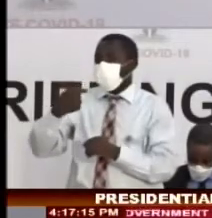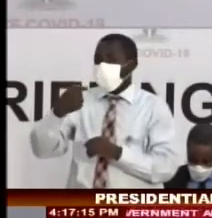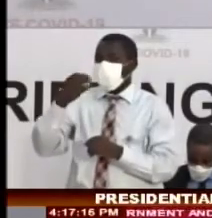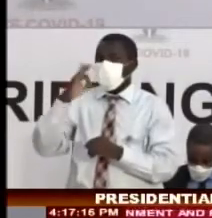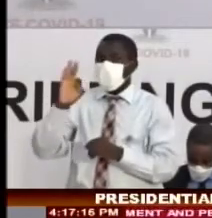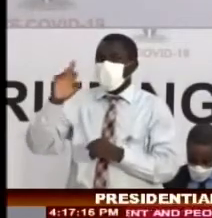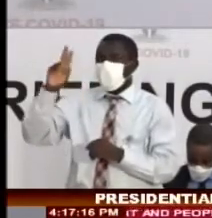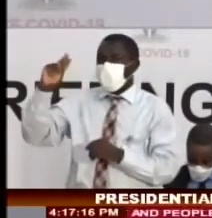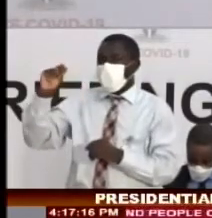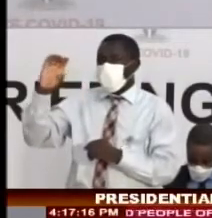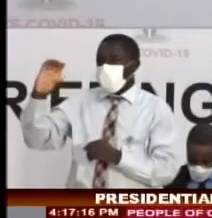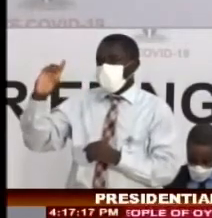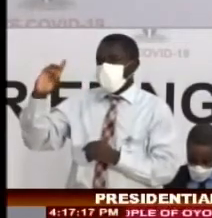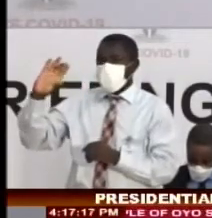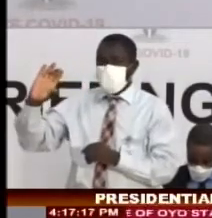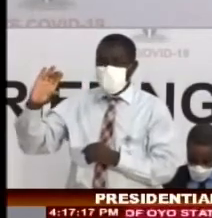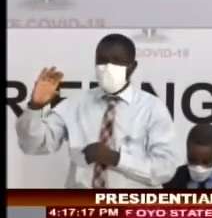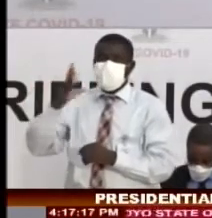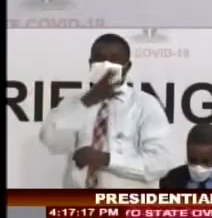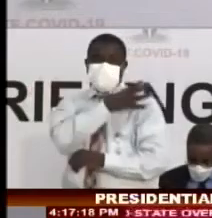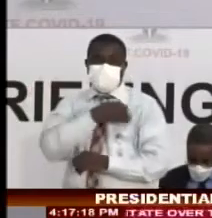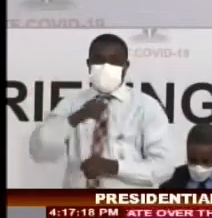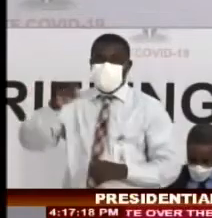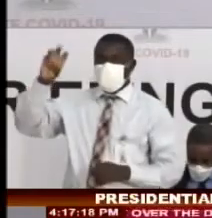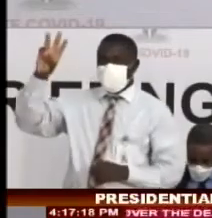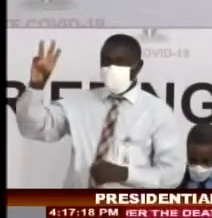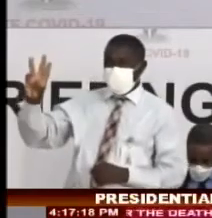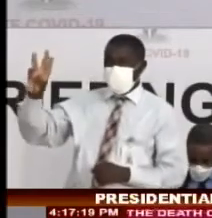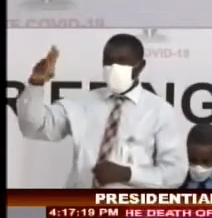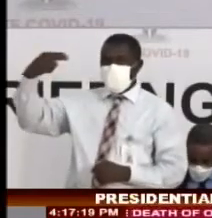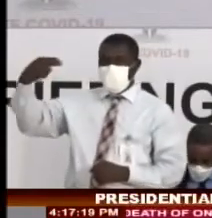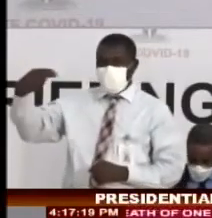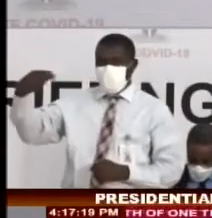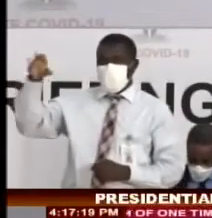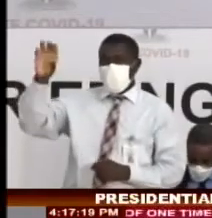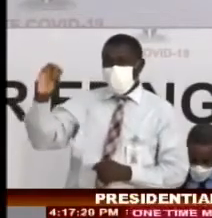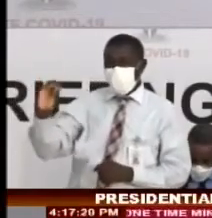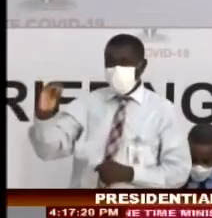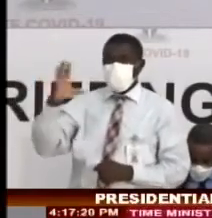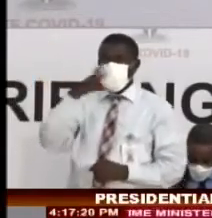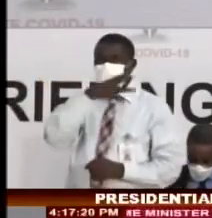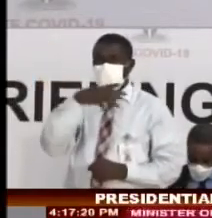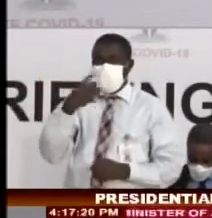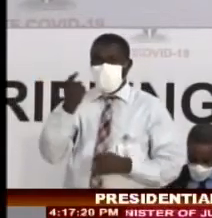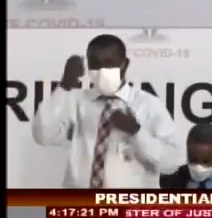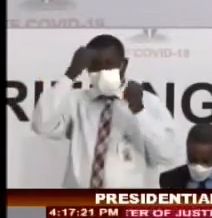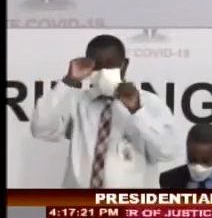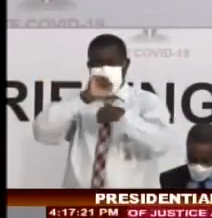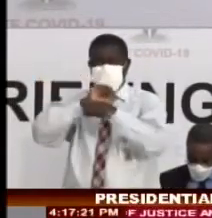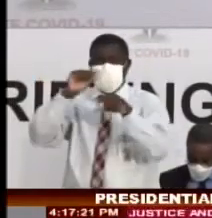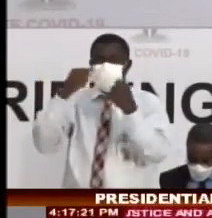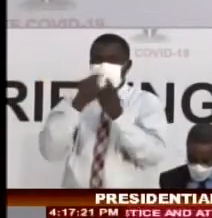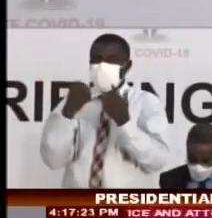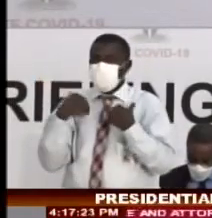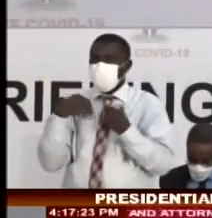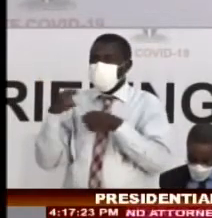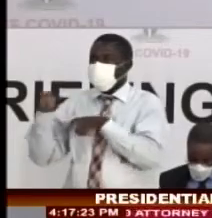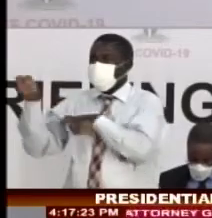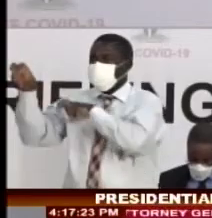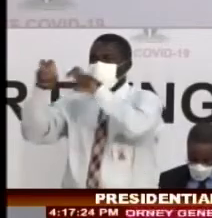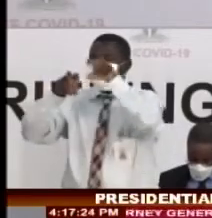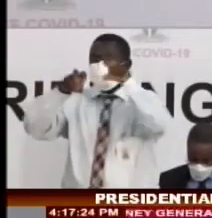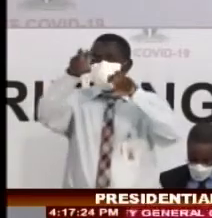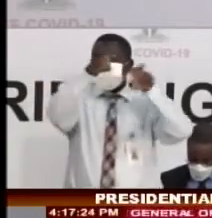and the WHO representative on the Presidential Task Force have been touring the states to assess